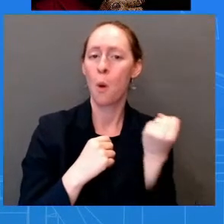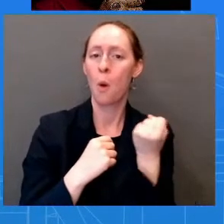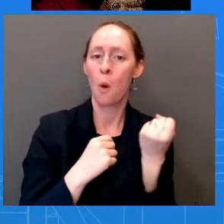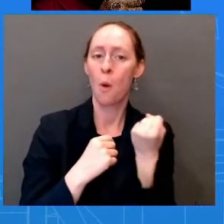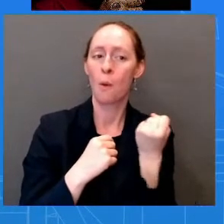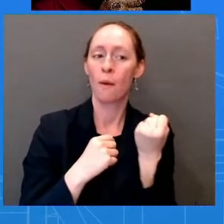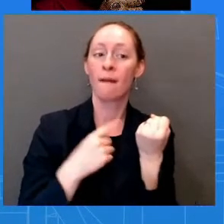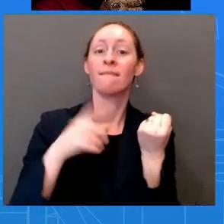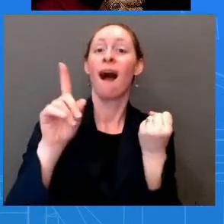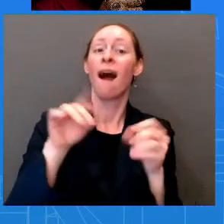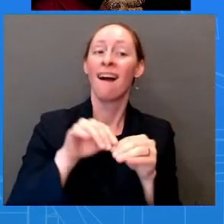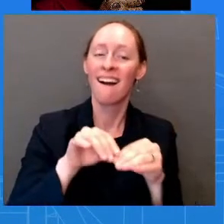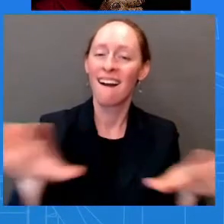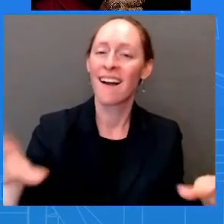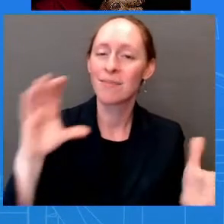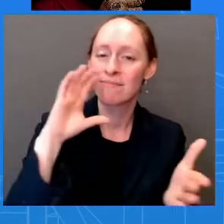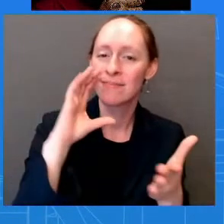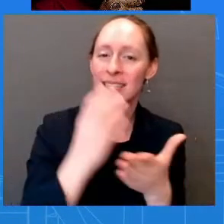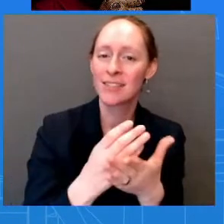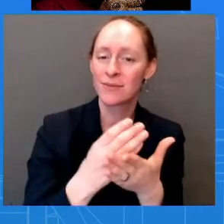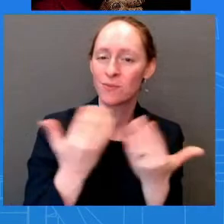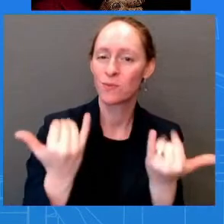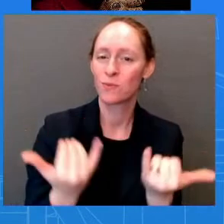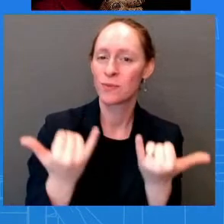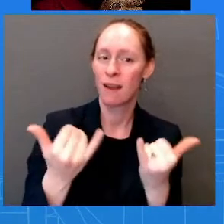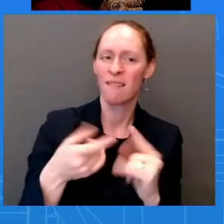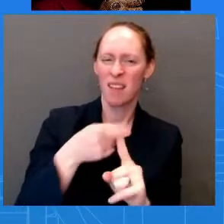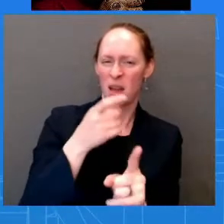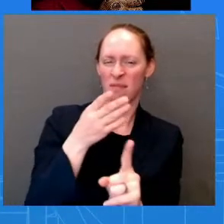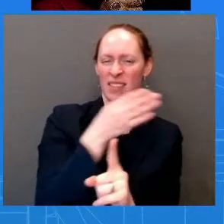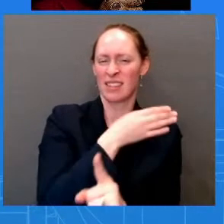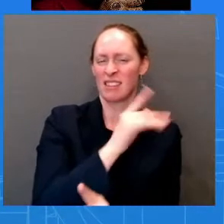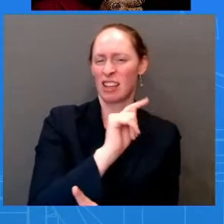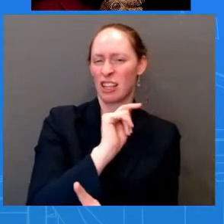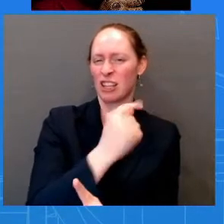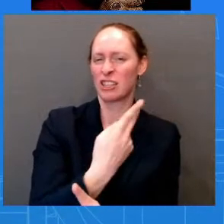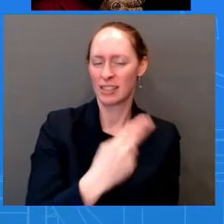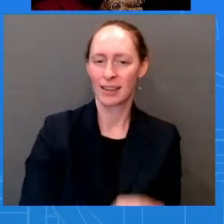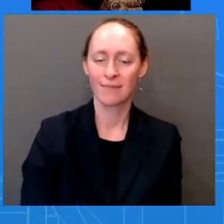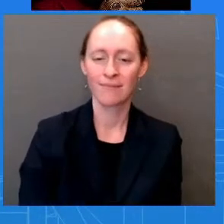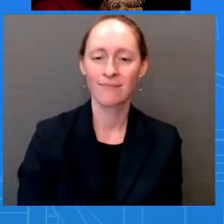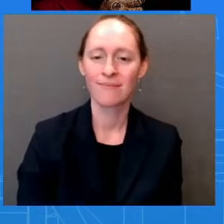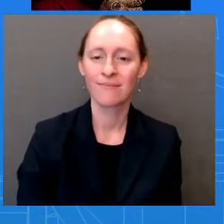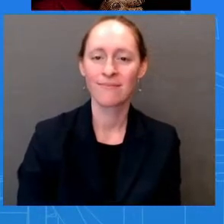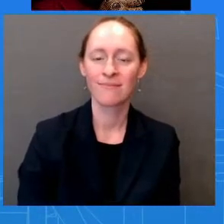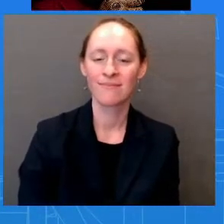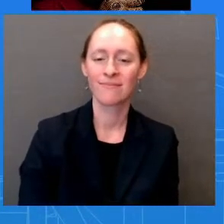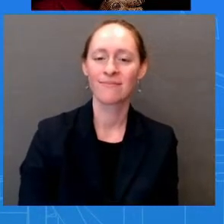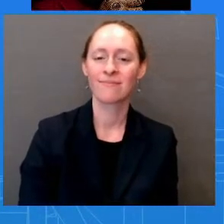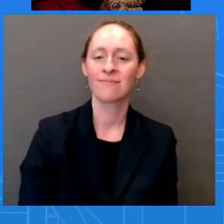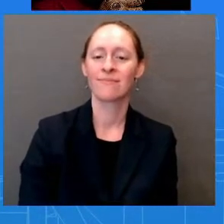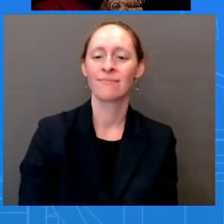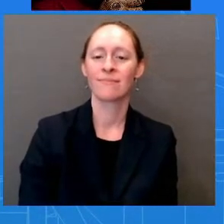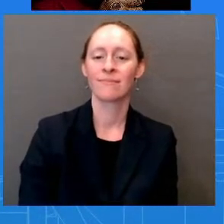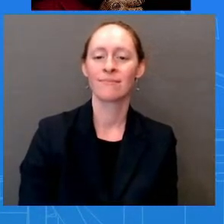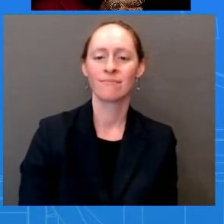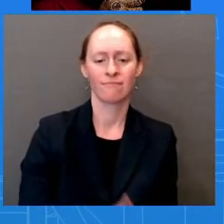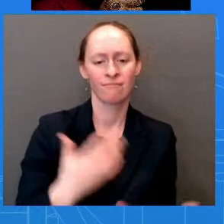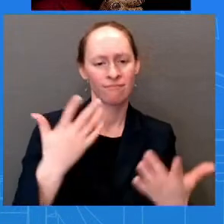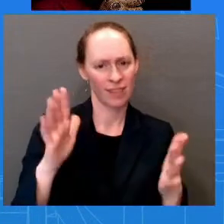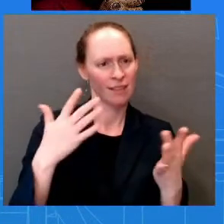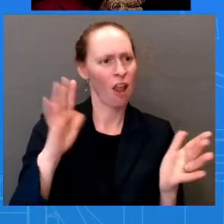so it would give ample time for the photos to be in the public sphere. And so it is